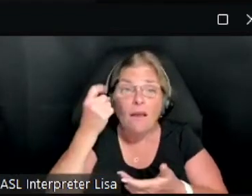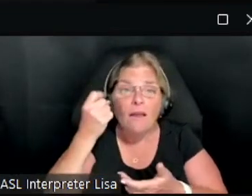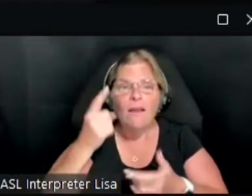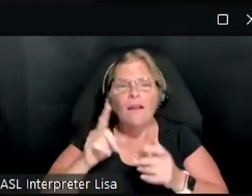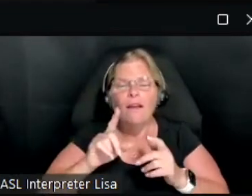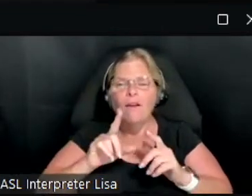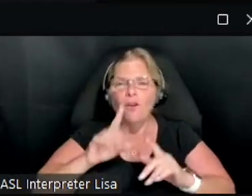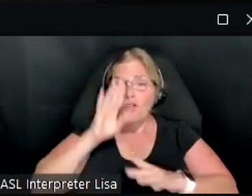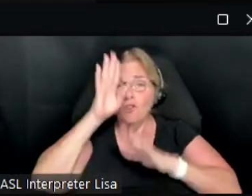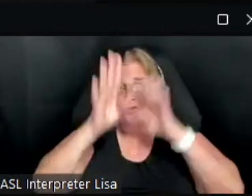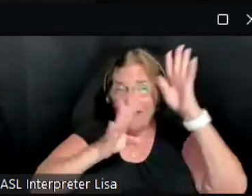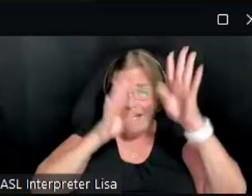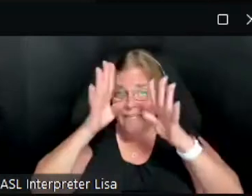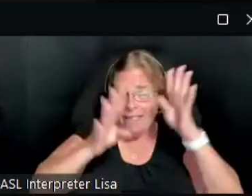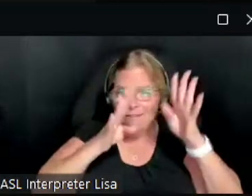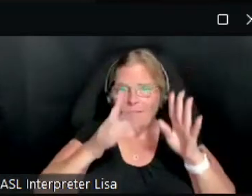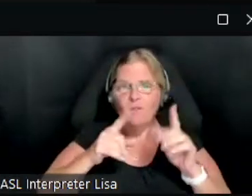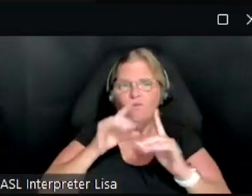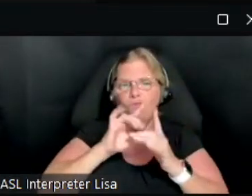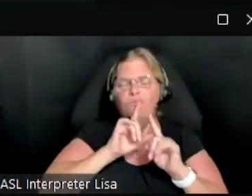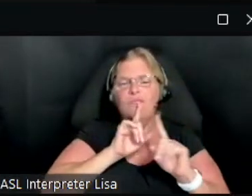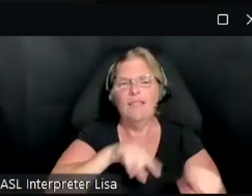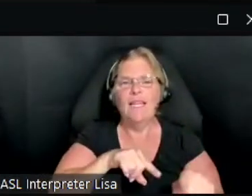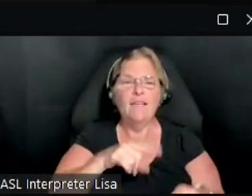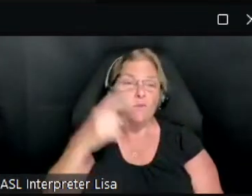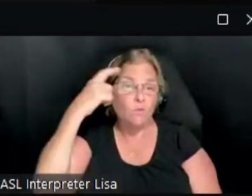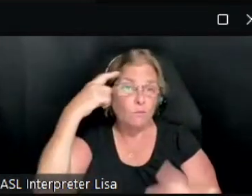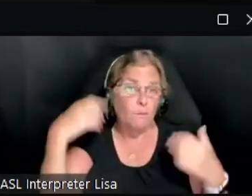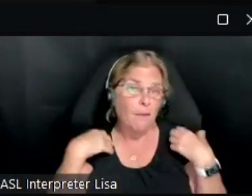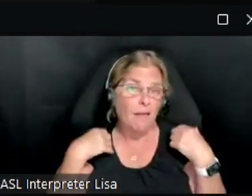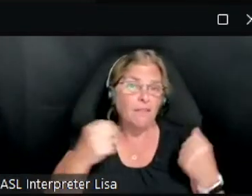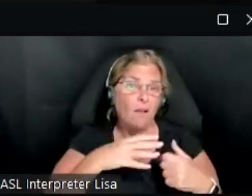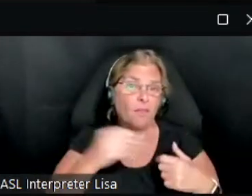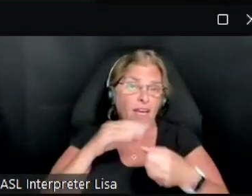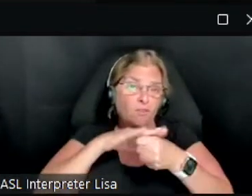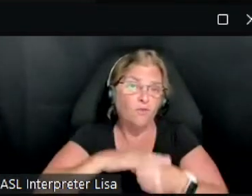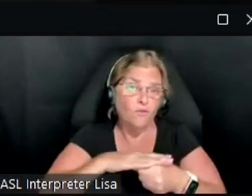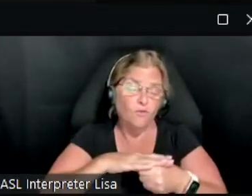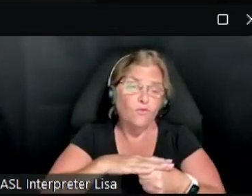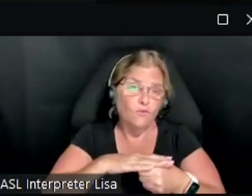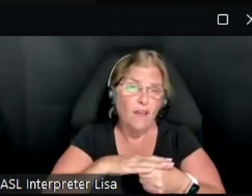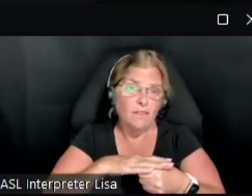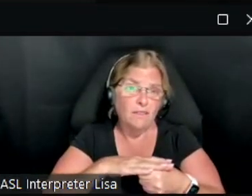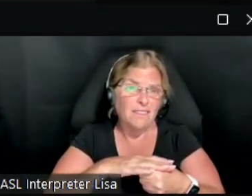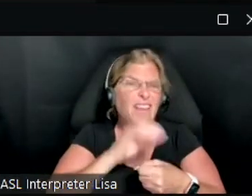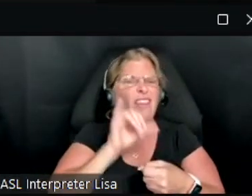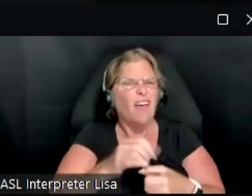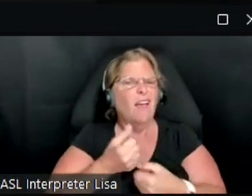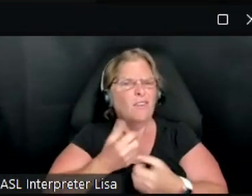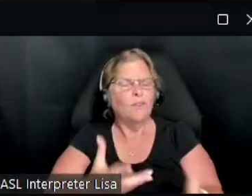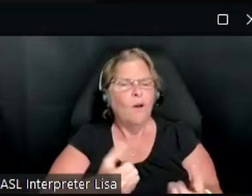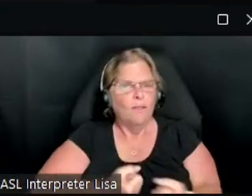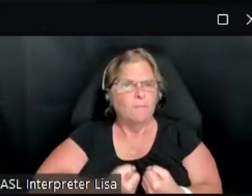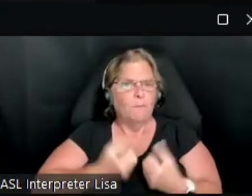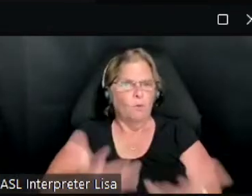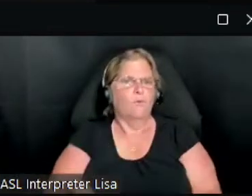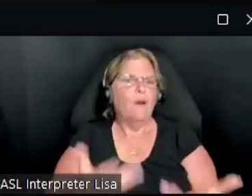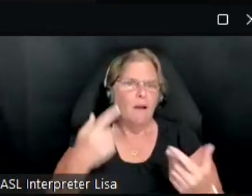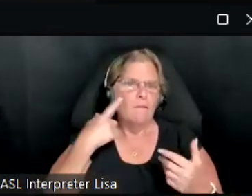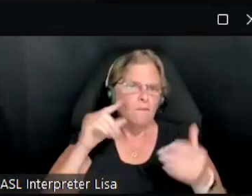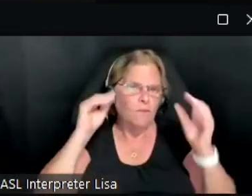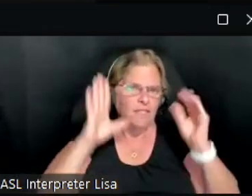mental health and stress that's contributing to the burnout in so many of our teachers right now.